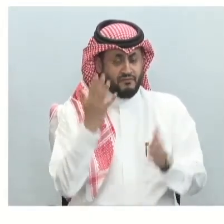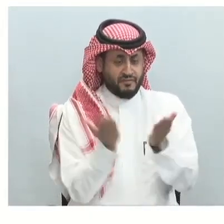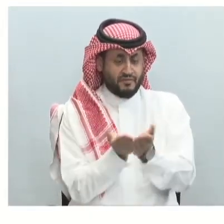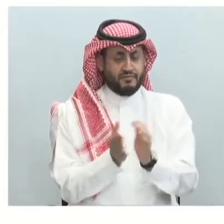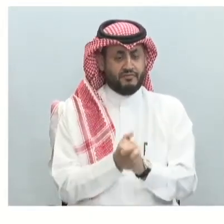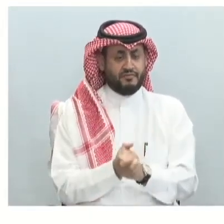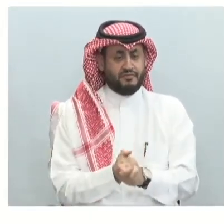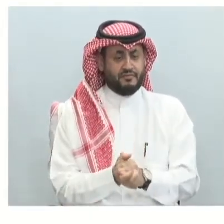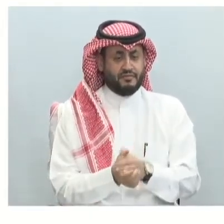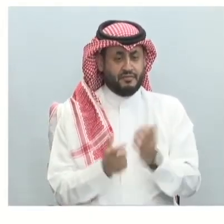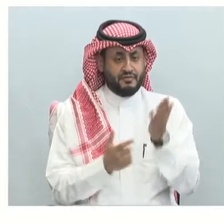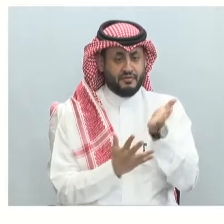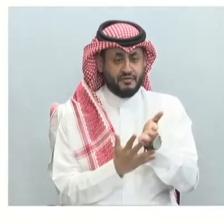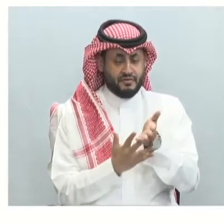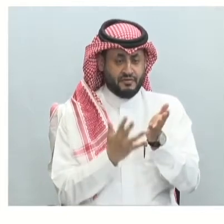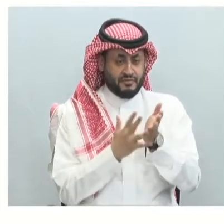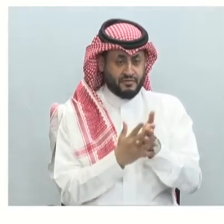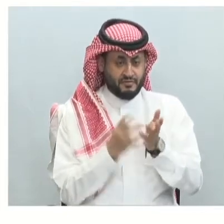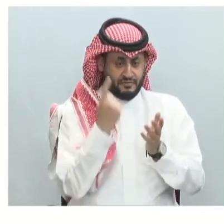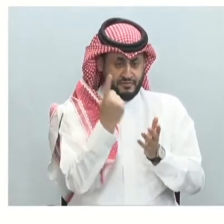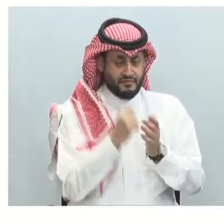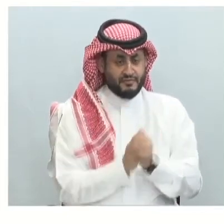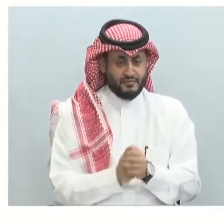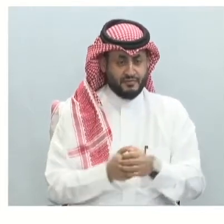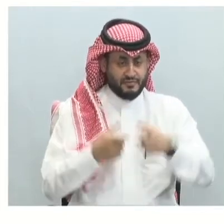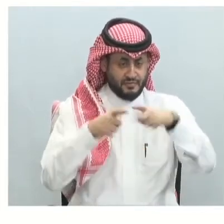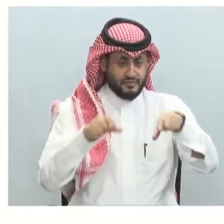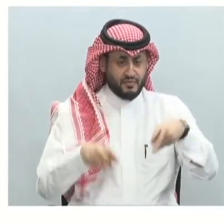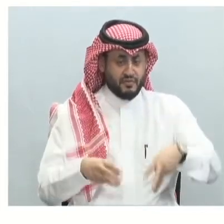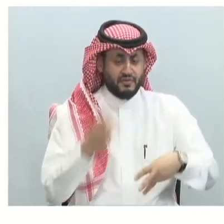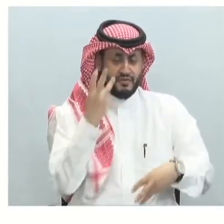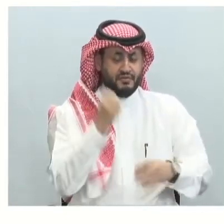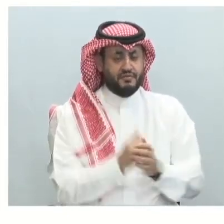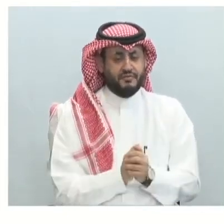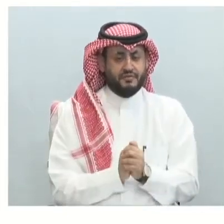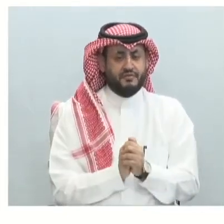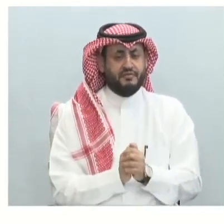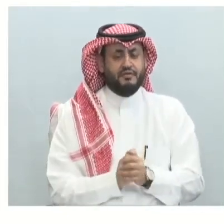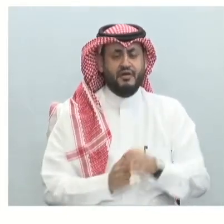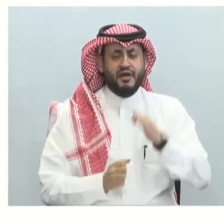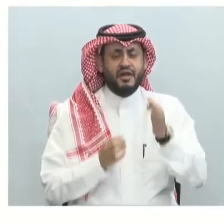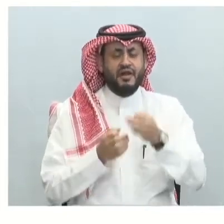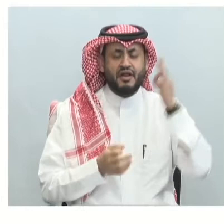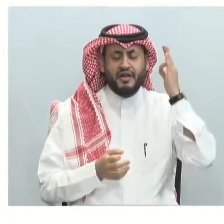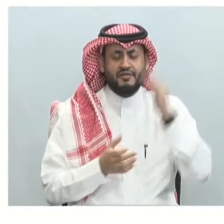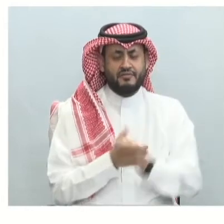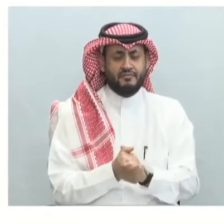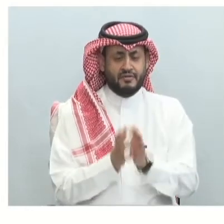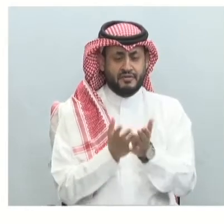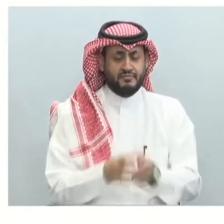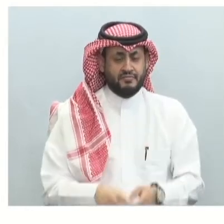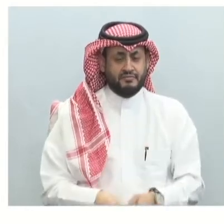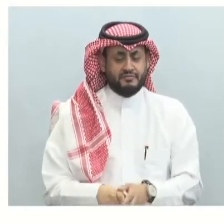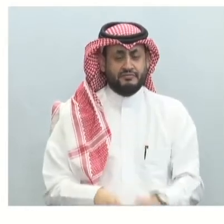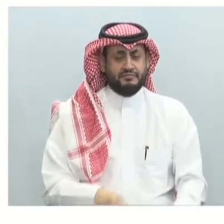first term. Our lesson is Unit 3, Things We Do, Rhythms and Listening, pages 22